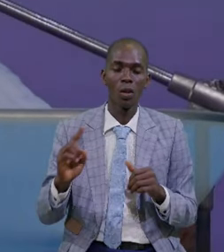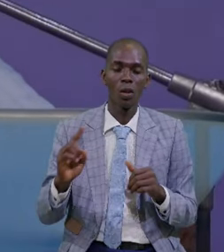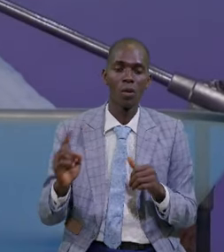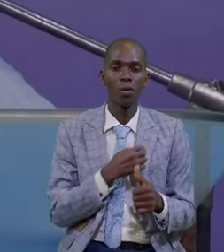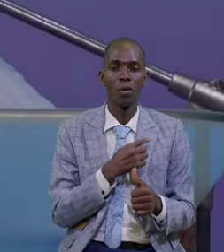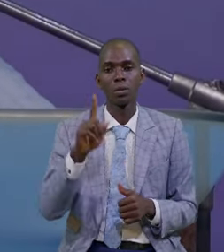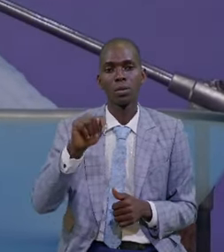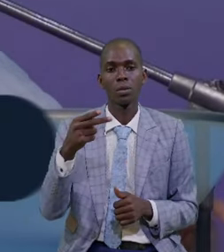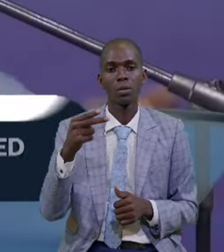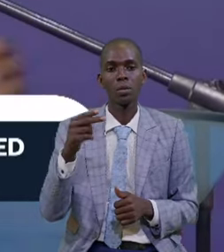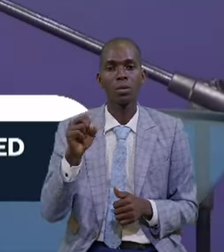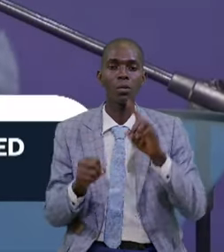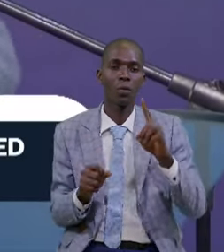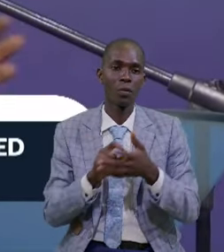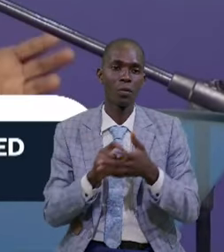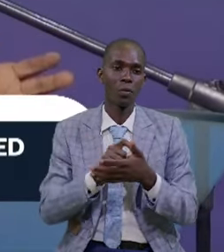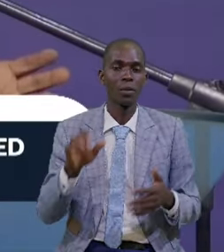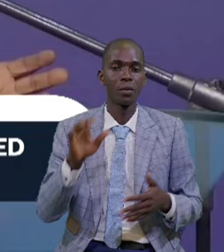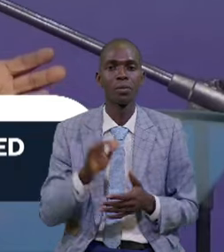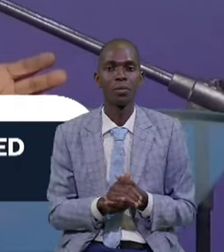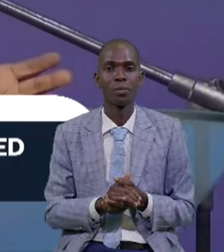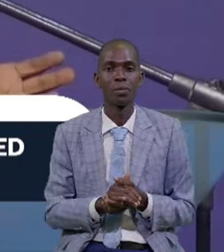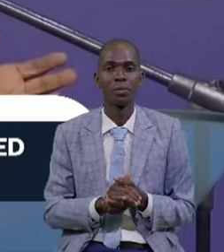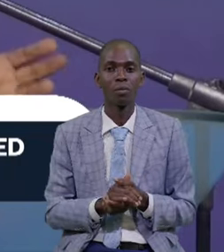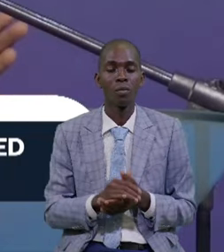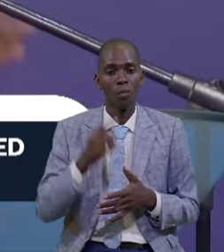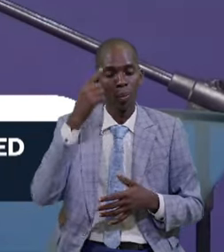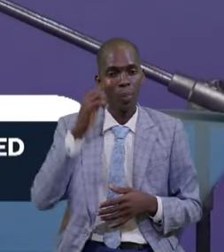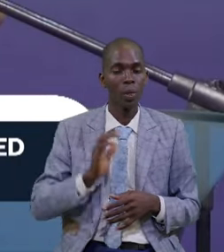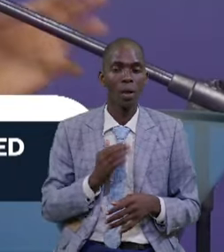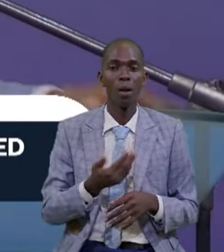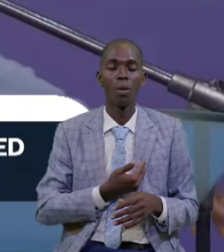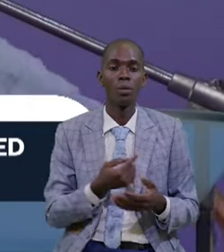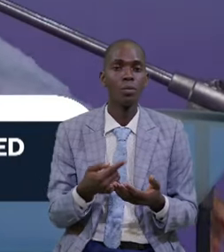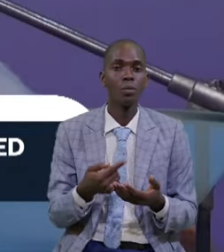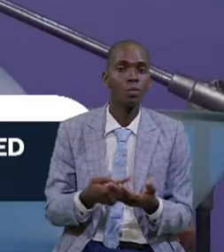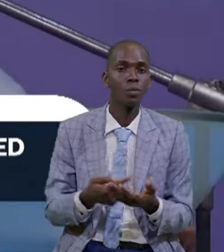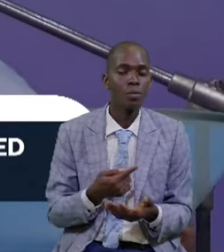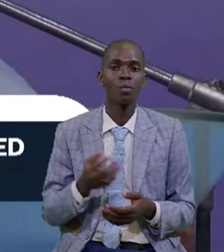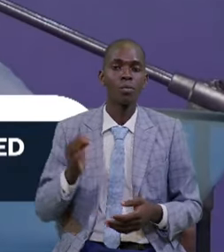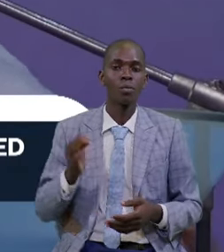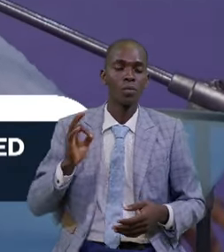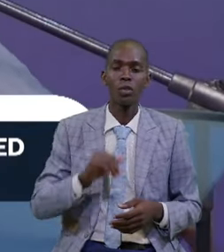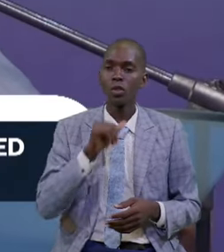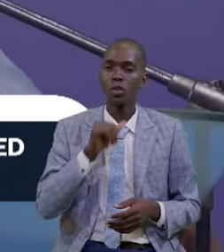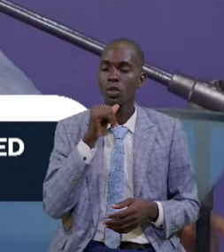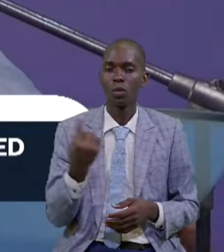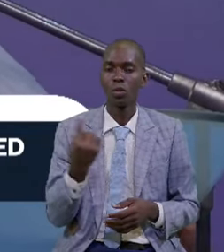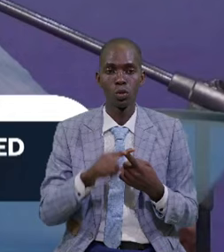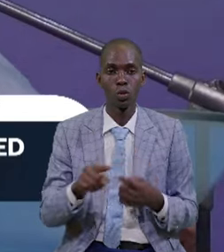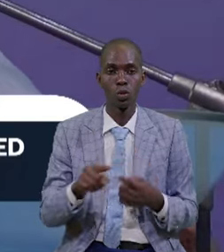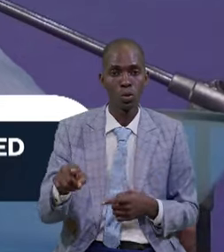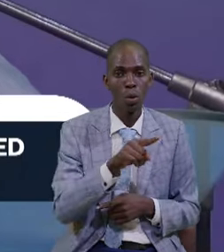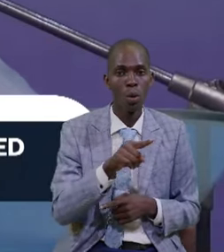from verse 5. For our gospel came not unto you in